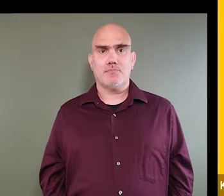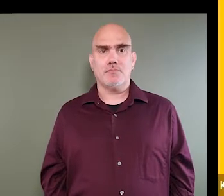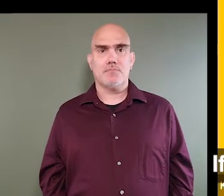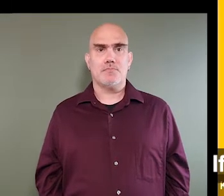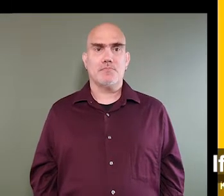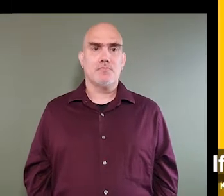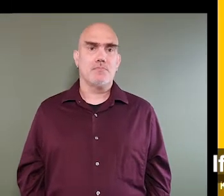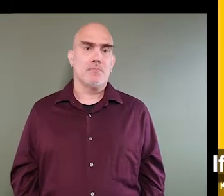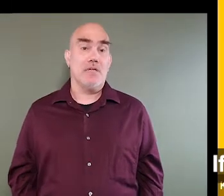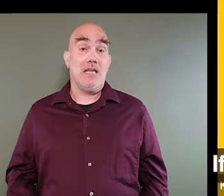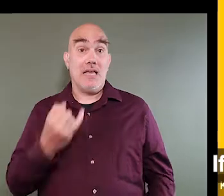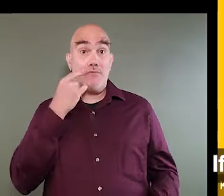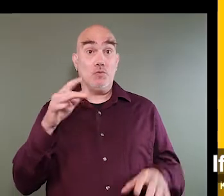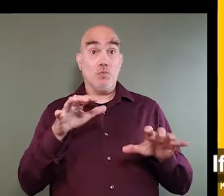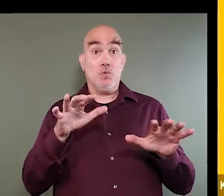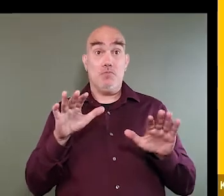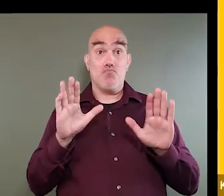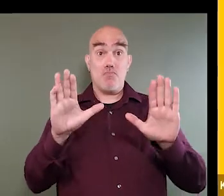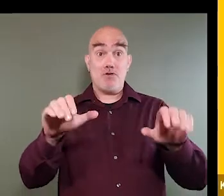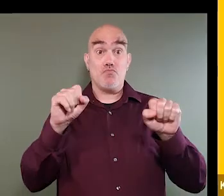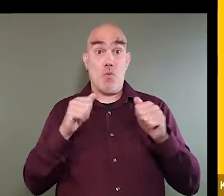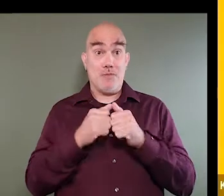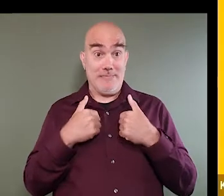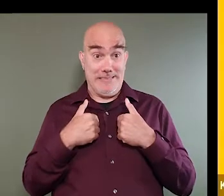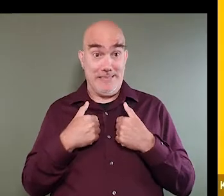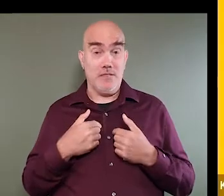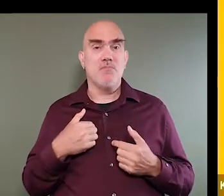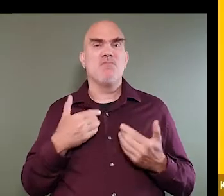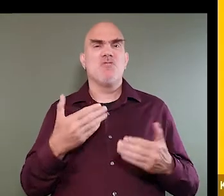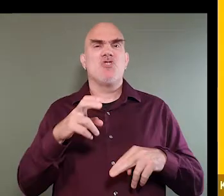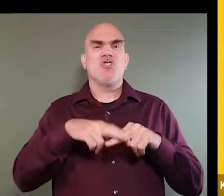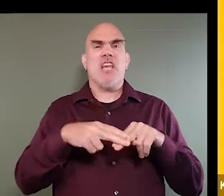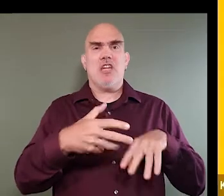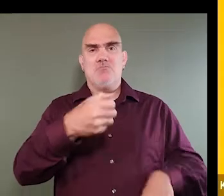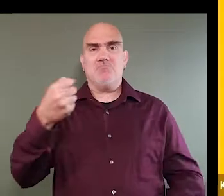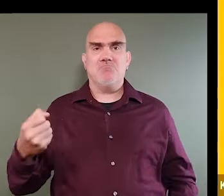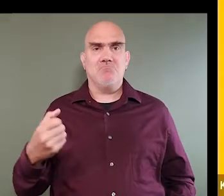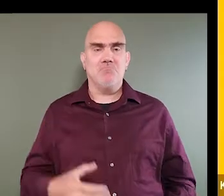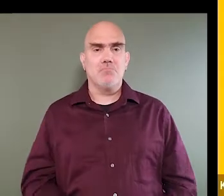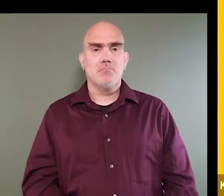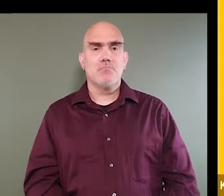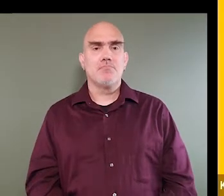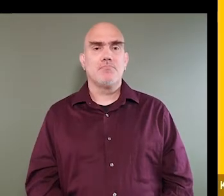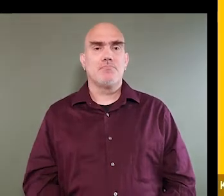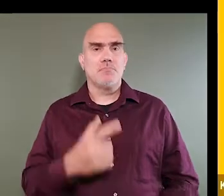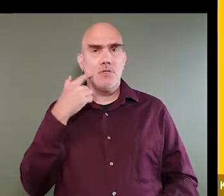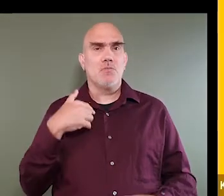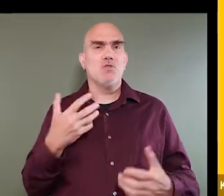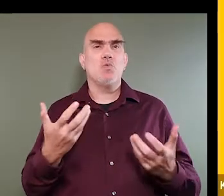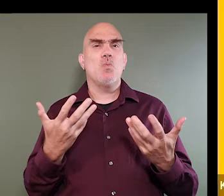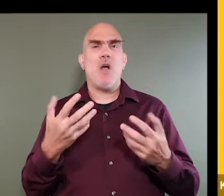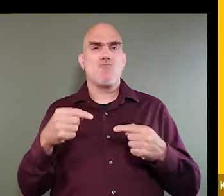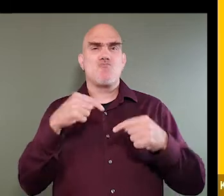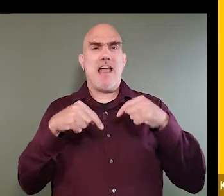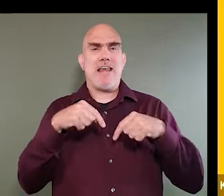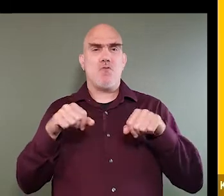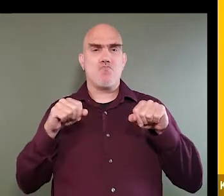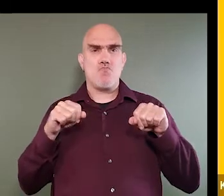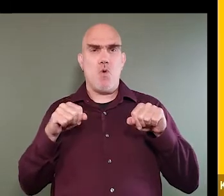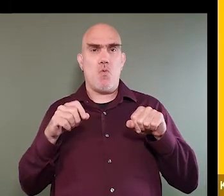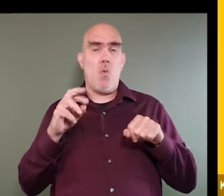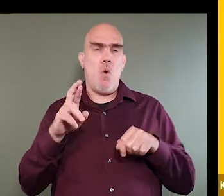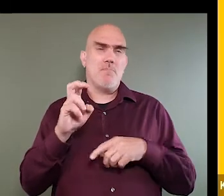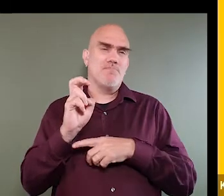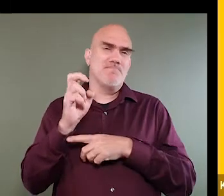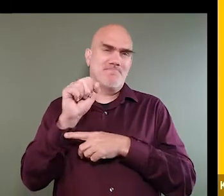So if you're doing press and row with me, we're going to pull our chairs out because we're doing a renegade row or bent